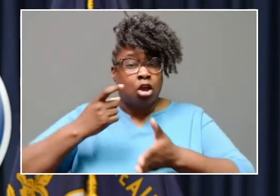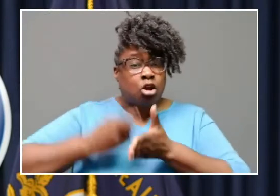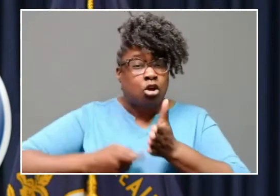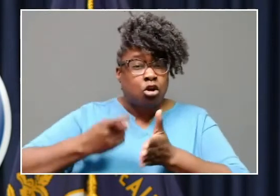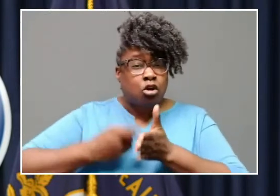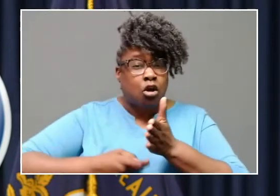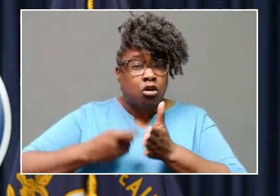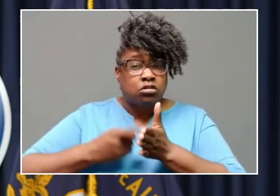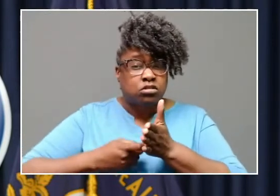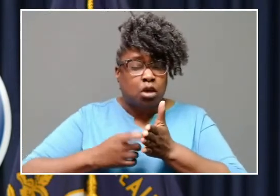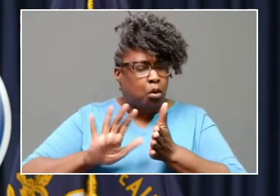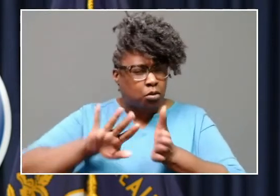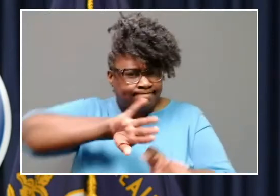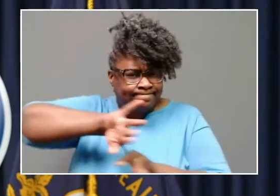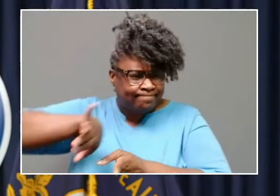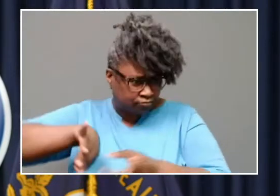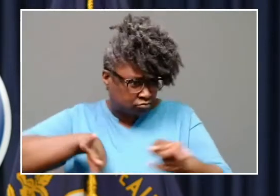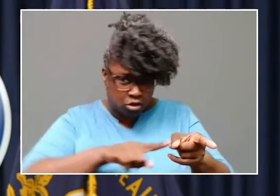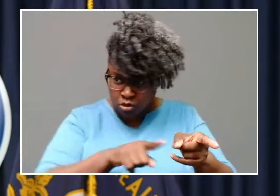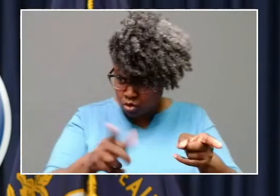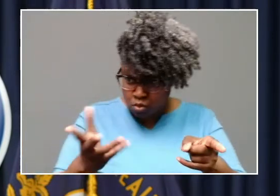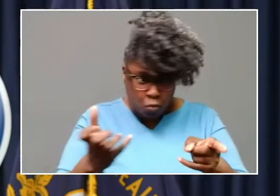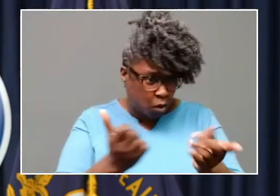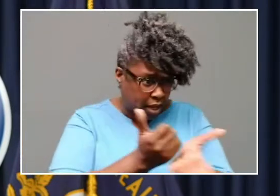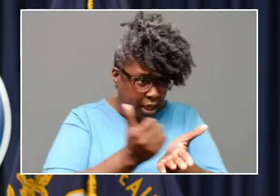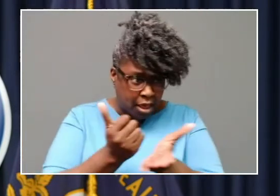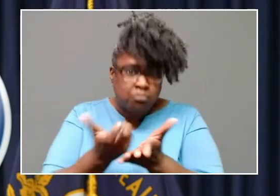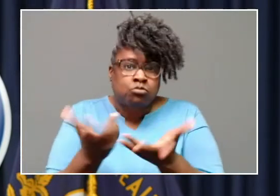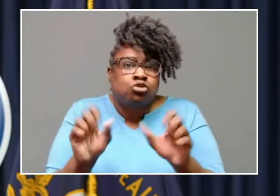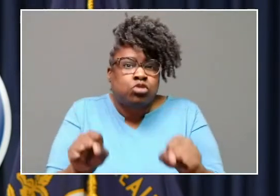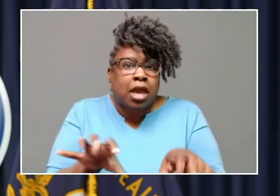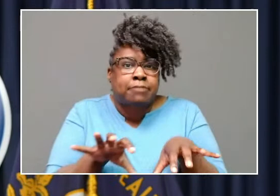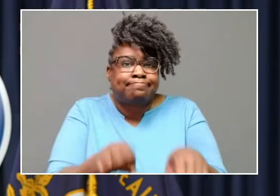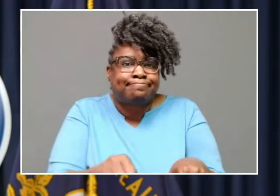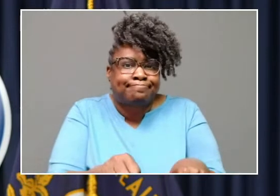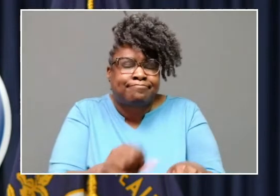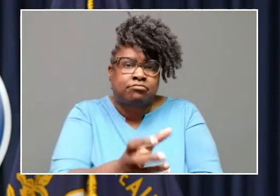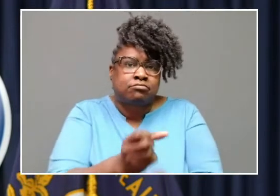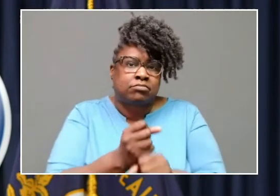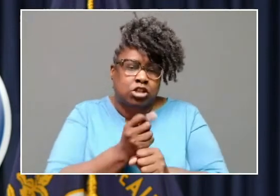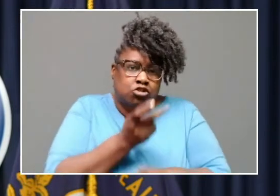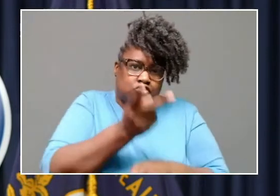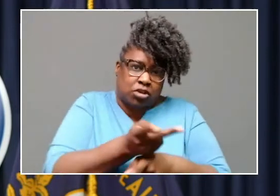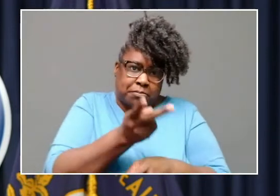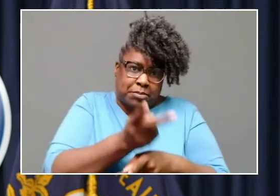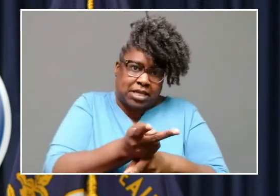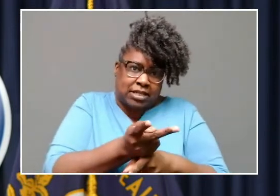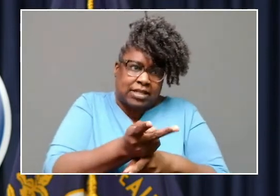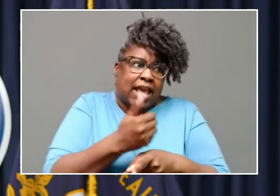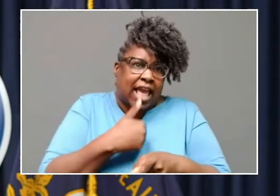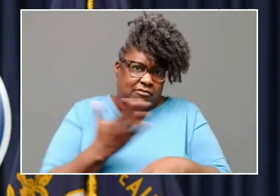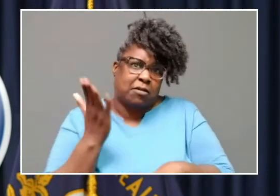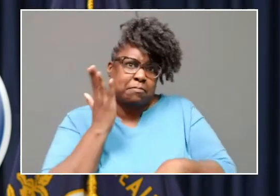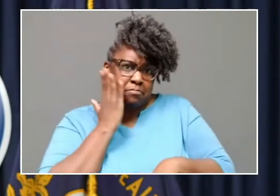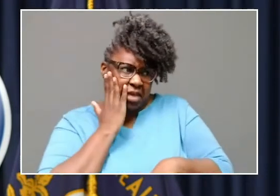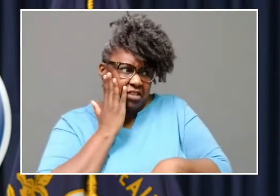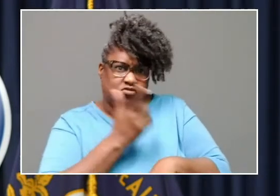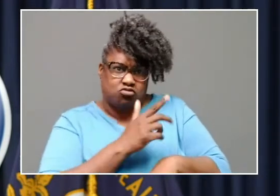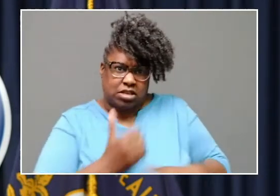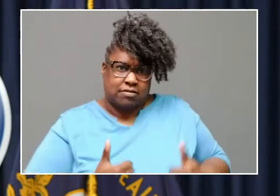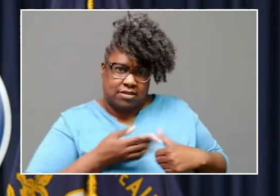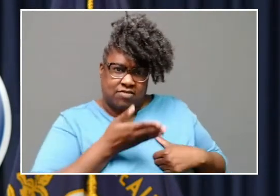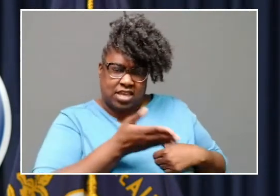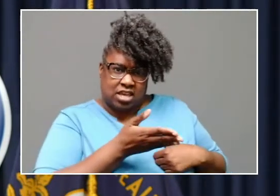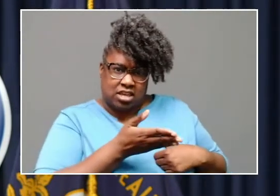help today can get it and that there is a bed available for them. Addiction spares no one. Every family